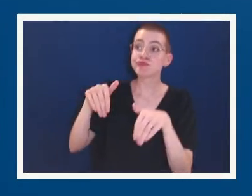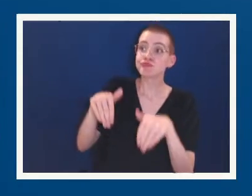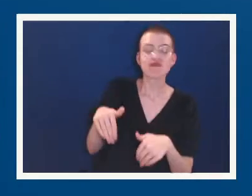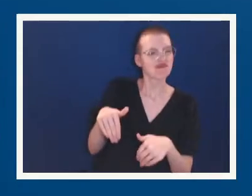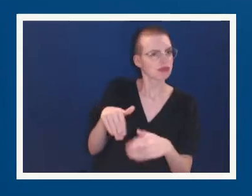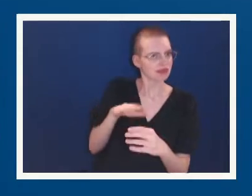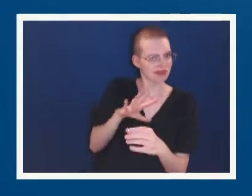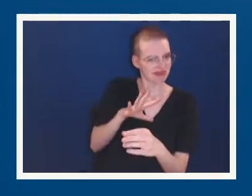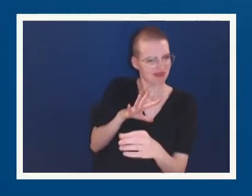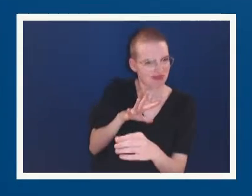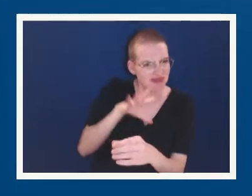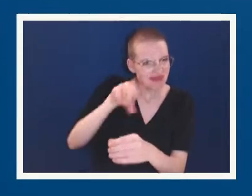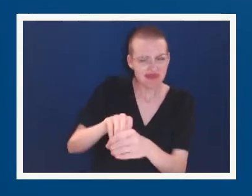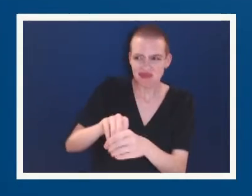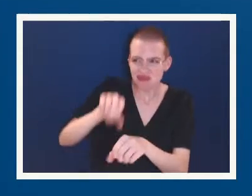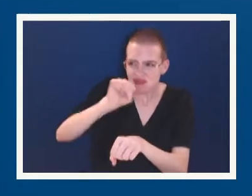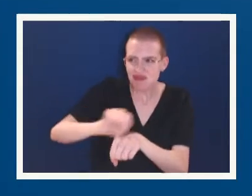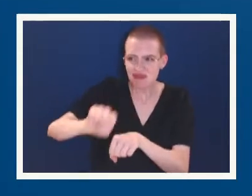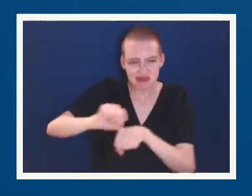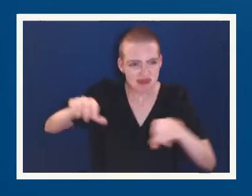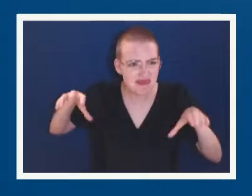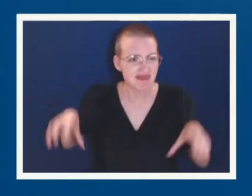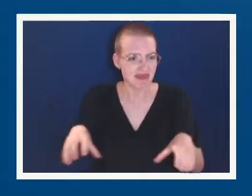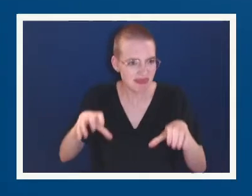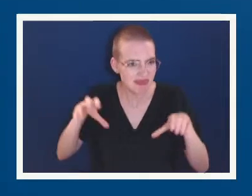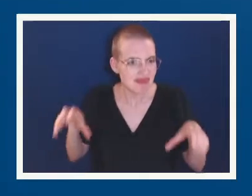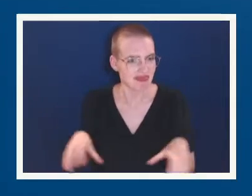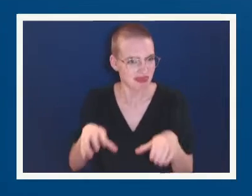to do our part.